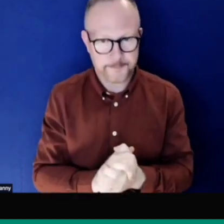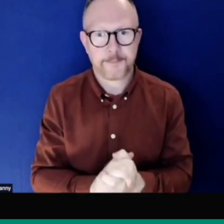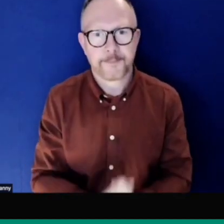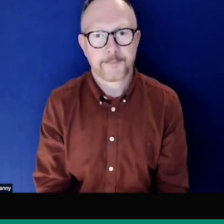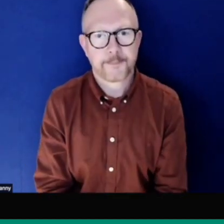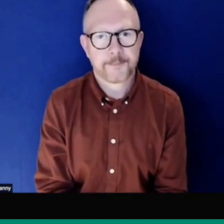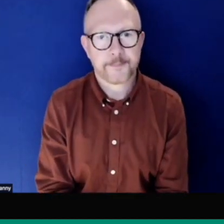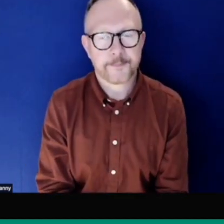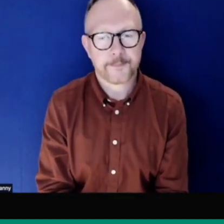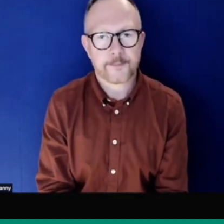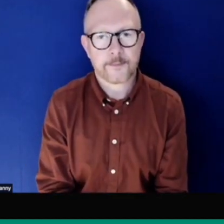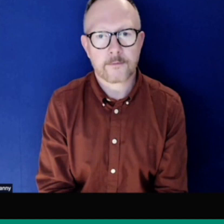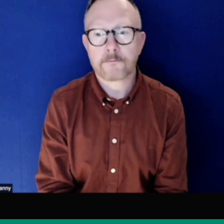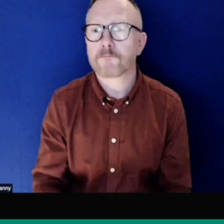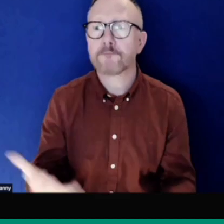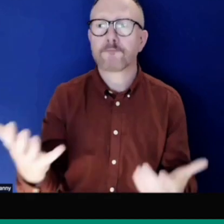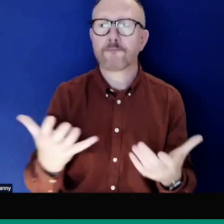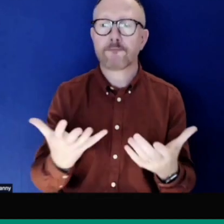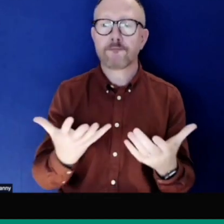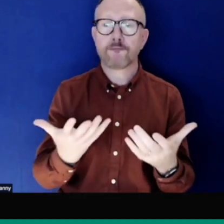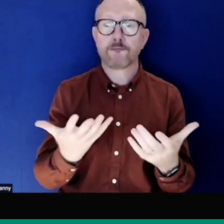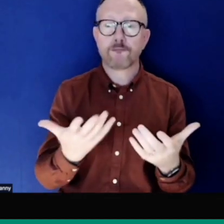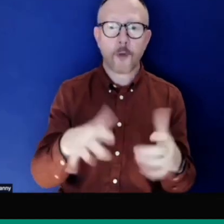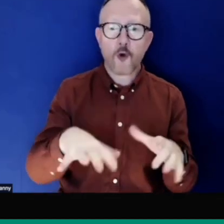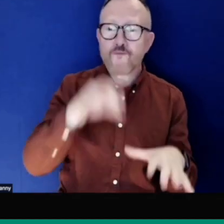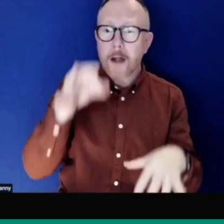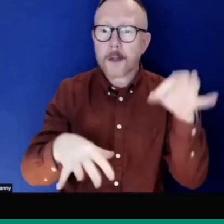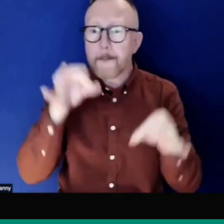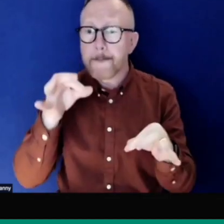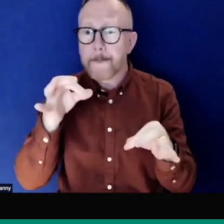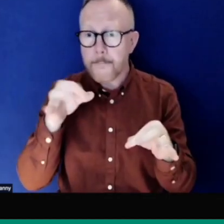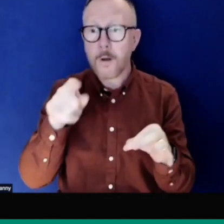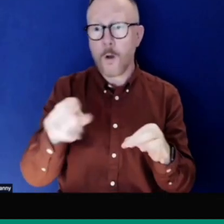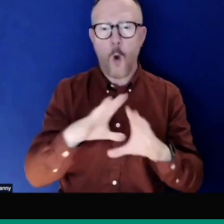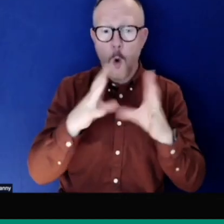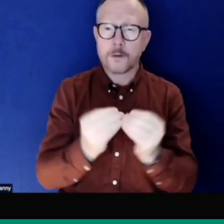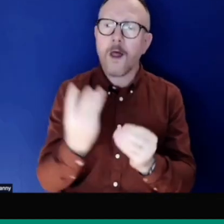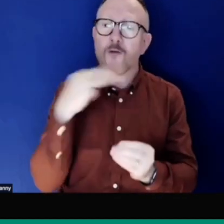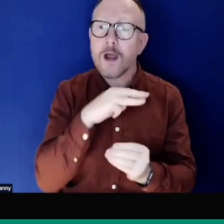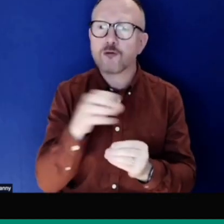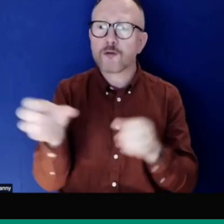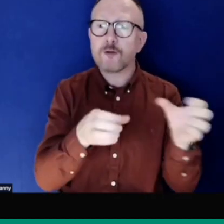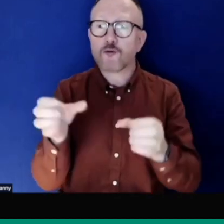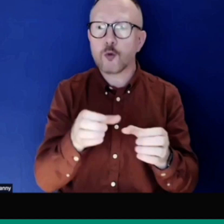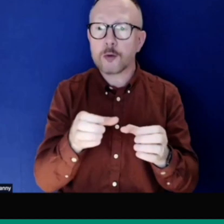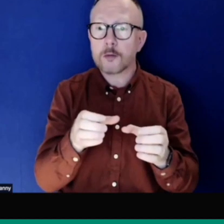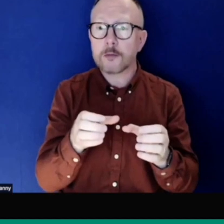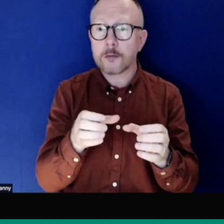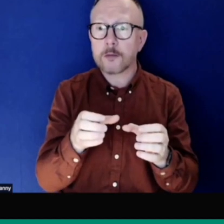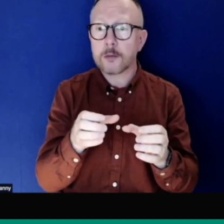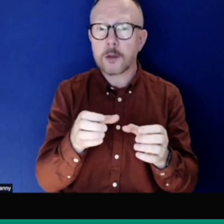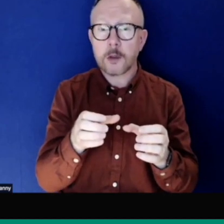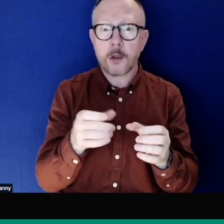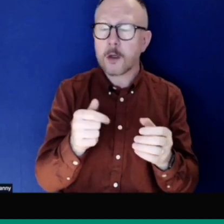We did a randomized controlled trial. So 300 people were recruited. They were randomized to either receive